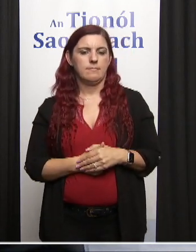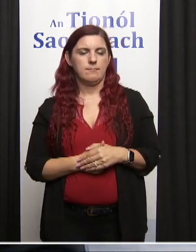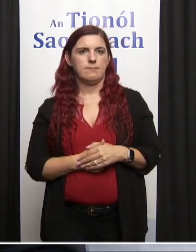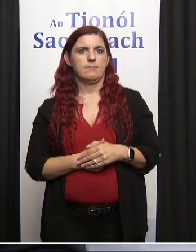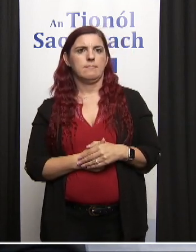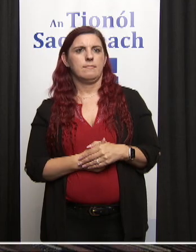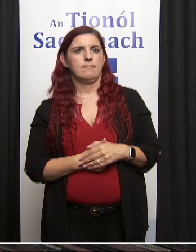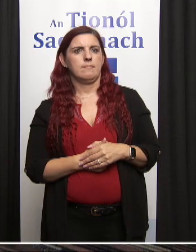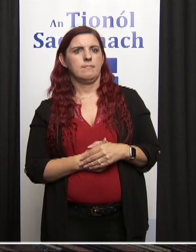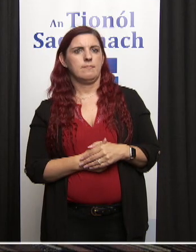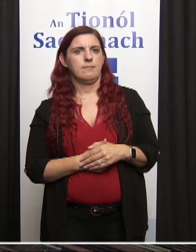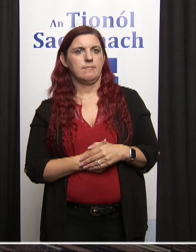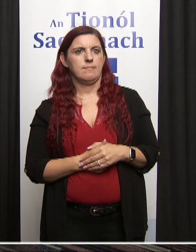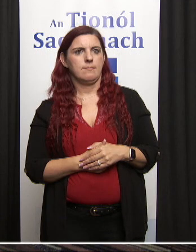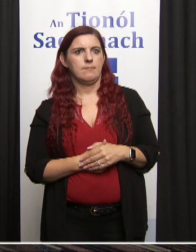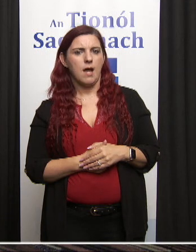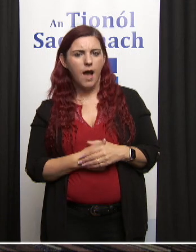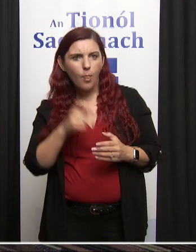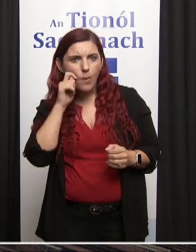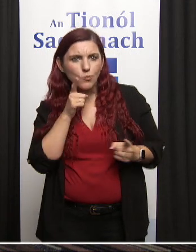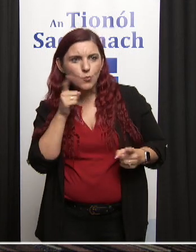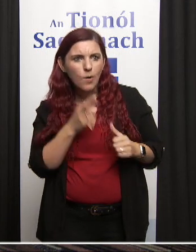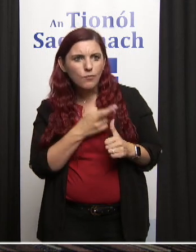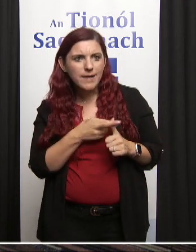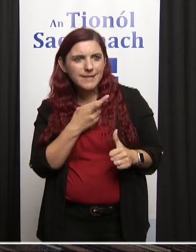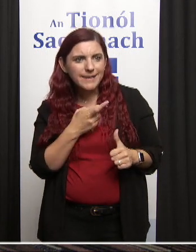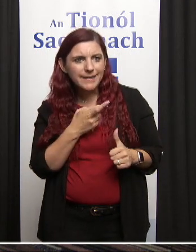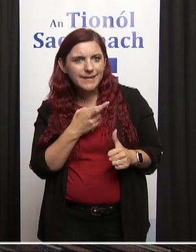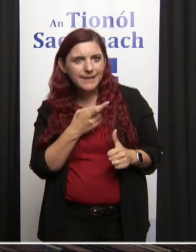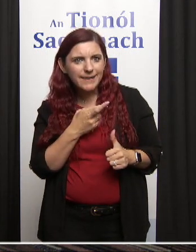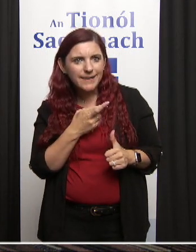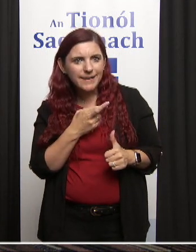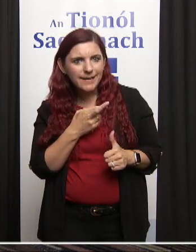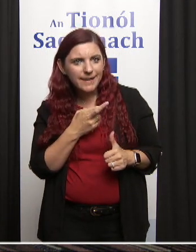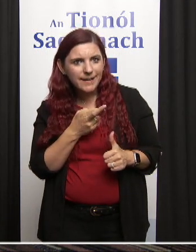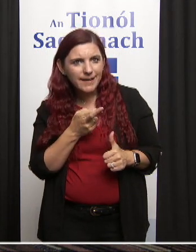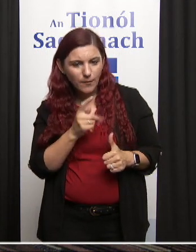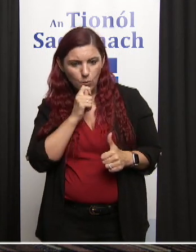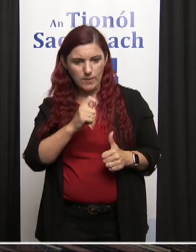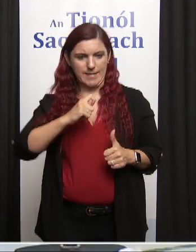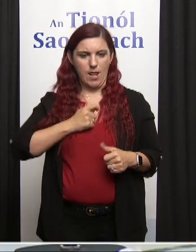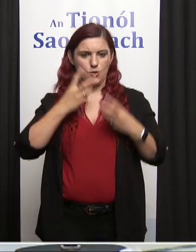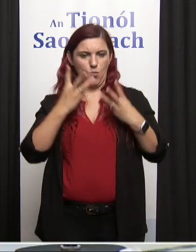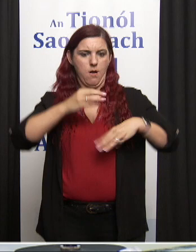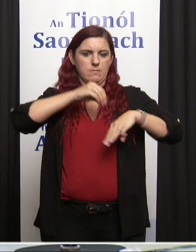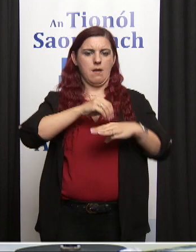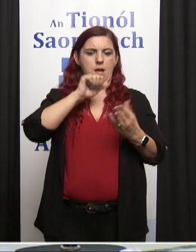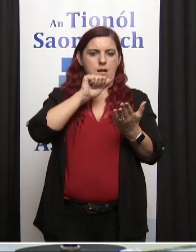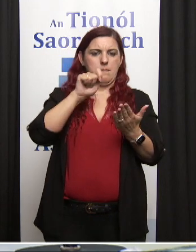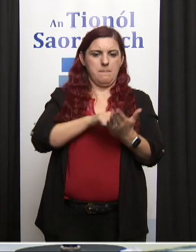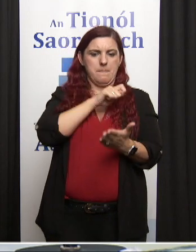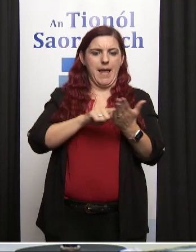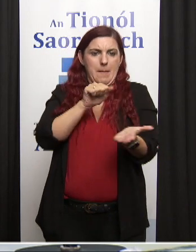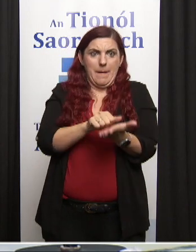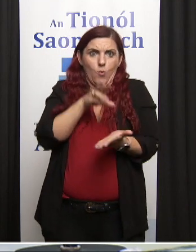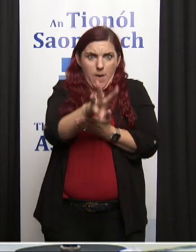Well, is that not what we're doing? So if you tell us you want something on the ballot paper, we'll put it on the